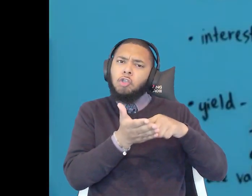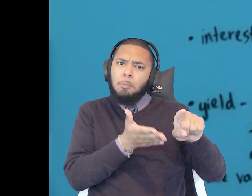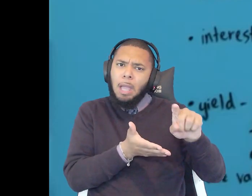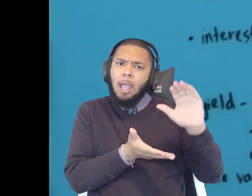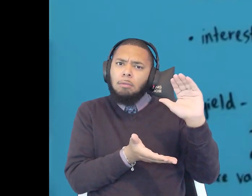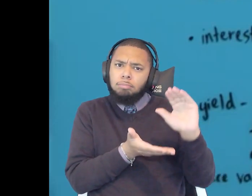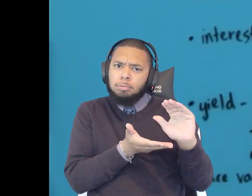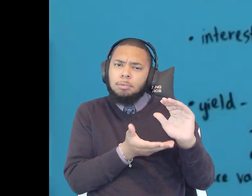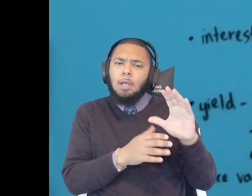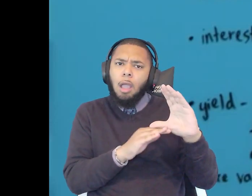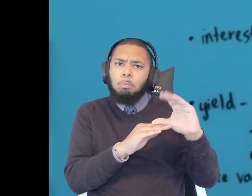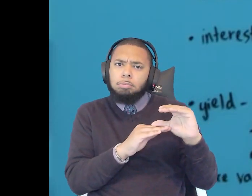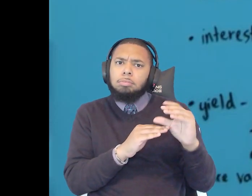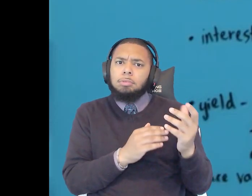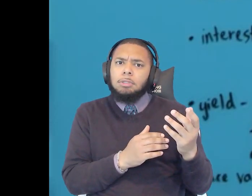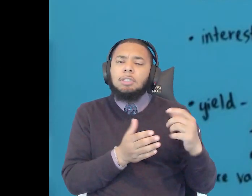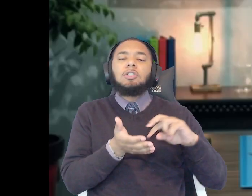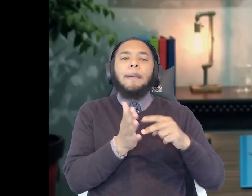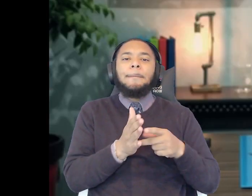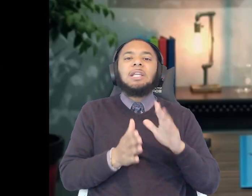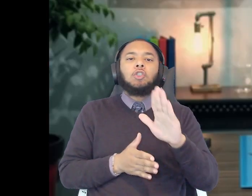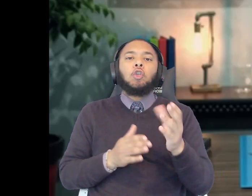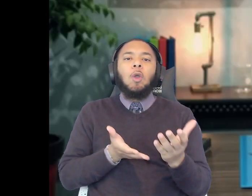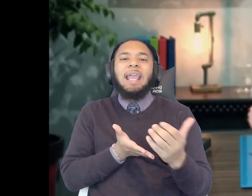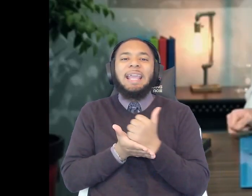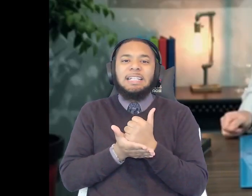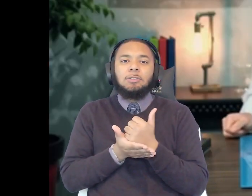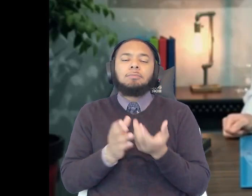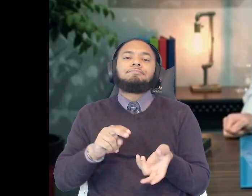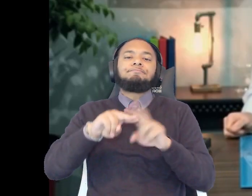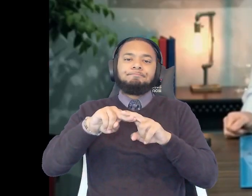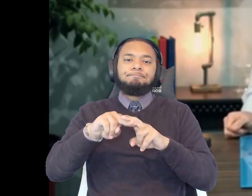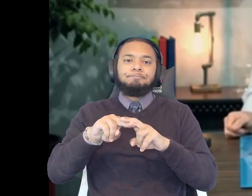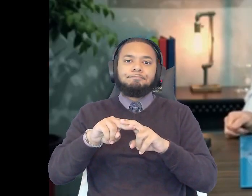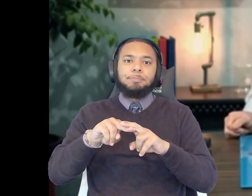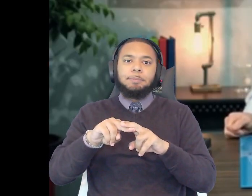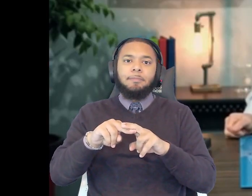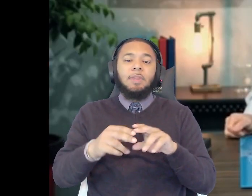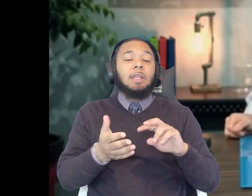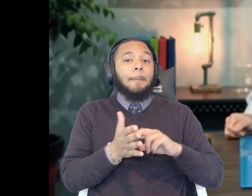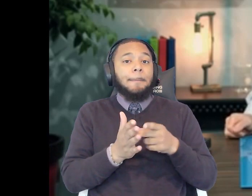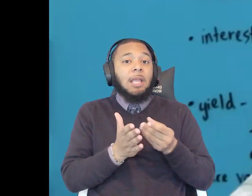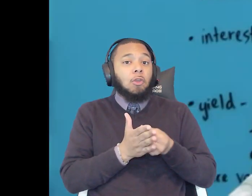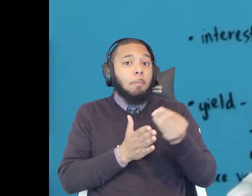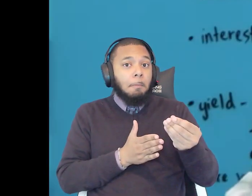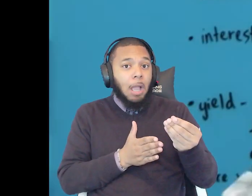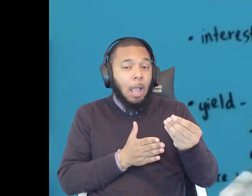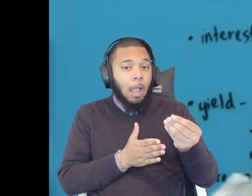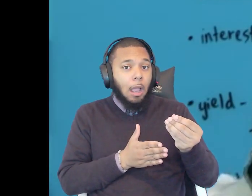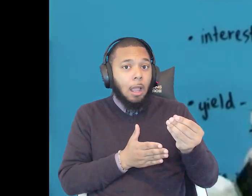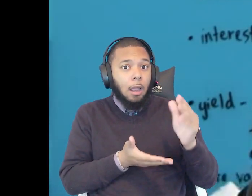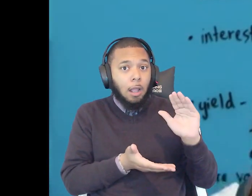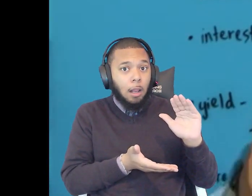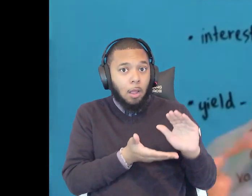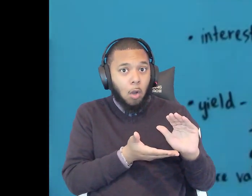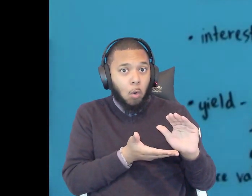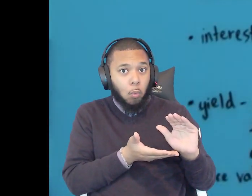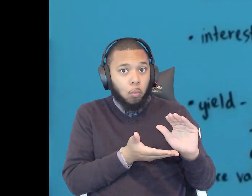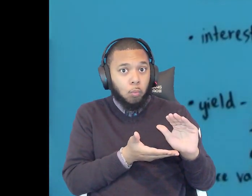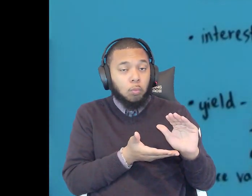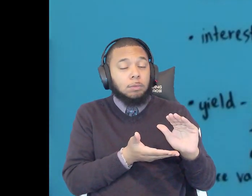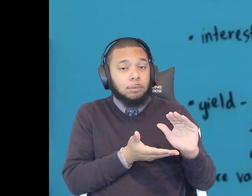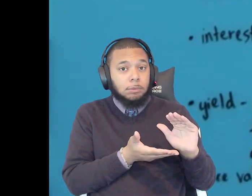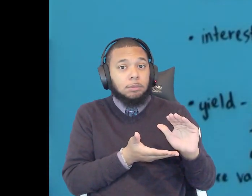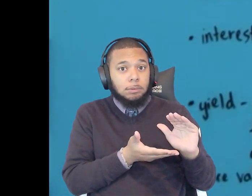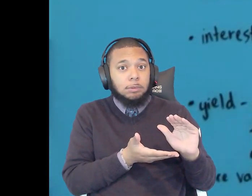bit of a discount, and that increased your yield. Your rate of return went up. You were able to buy low and still get